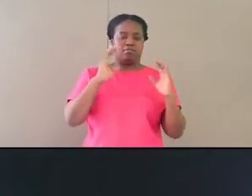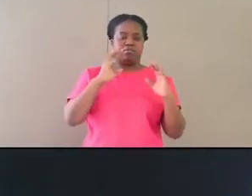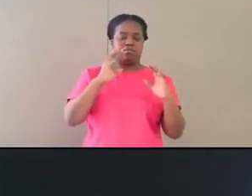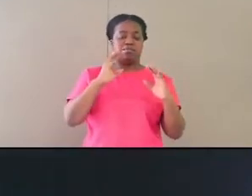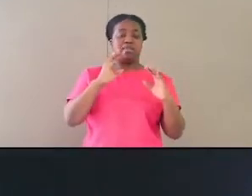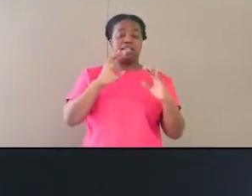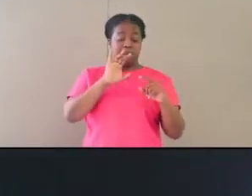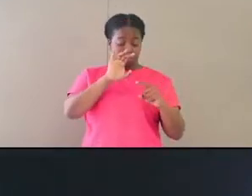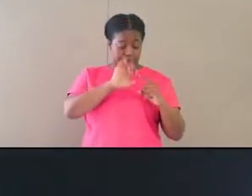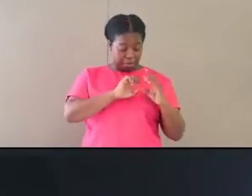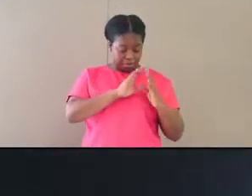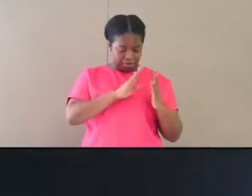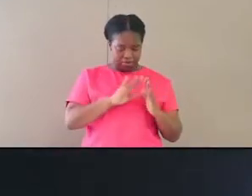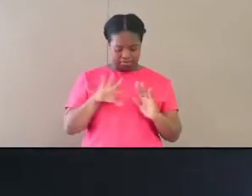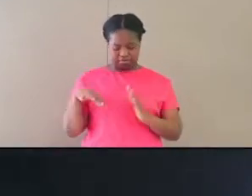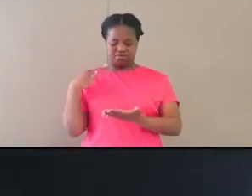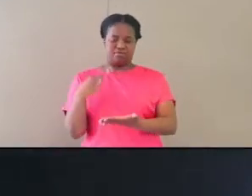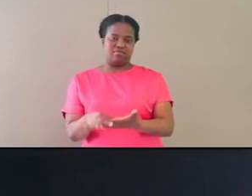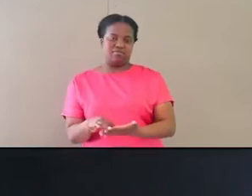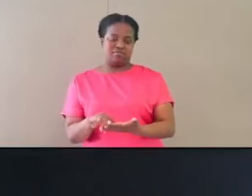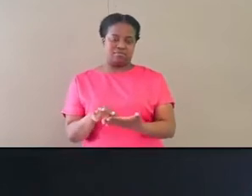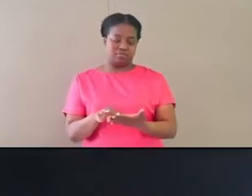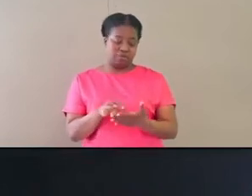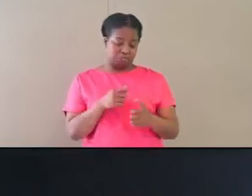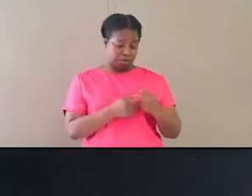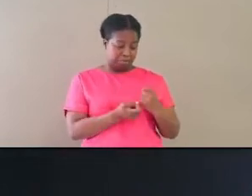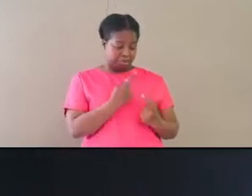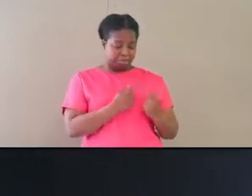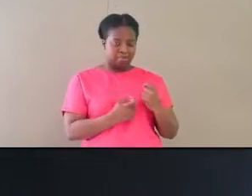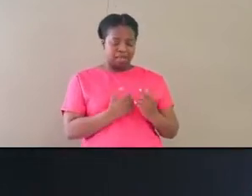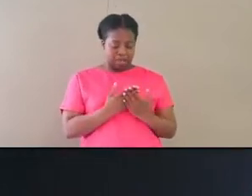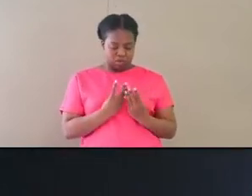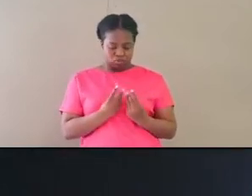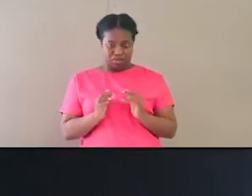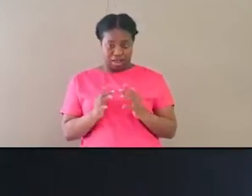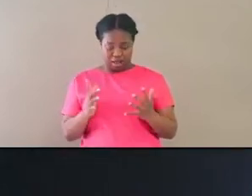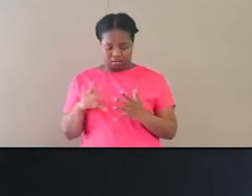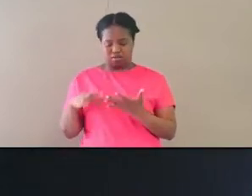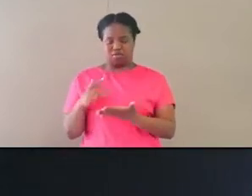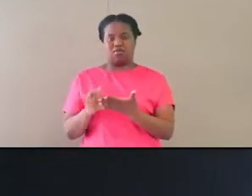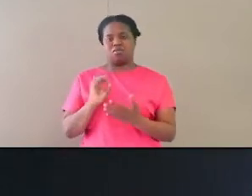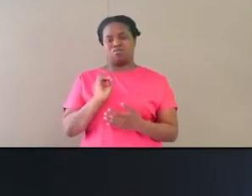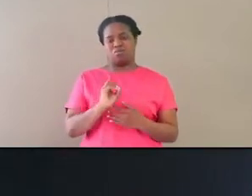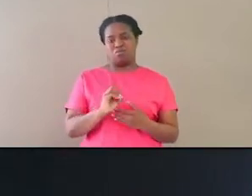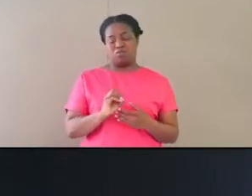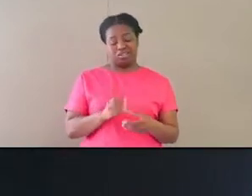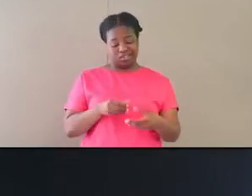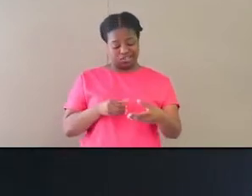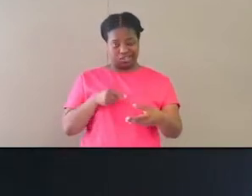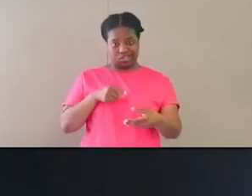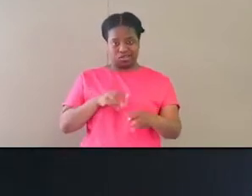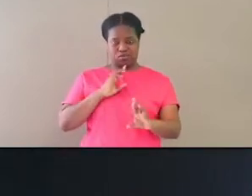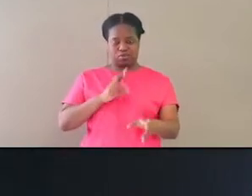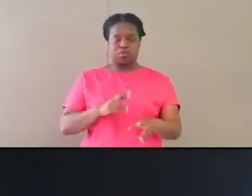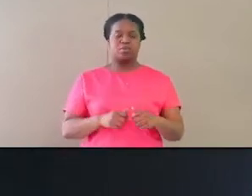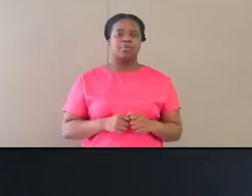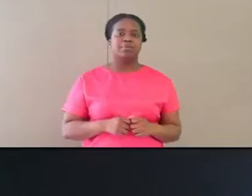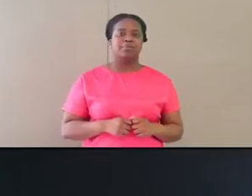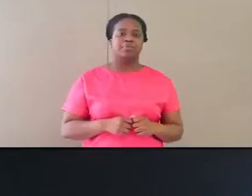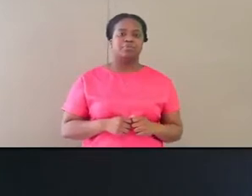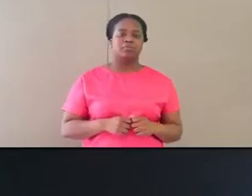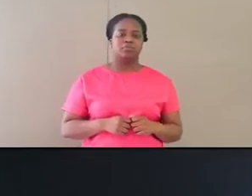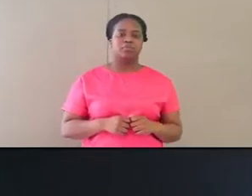recommendations now this is talking about a sector